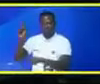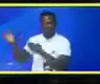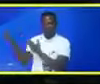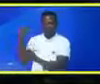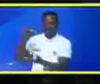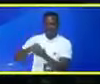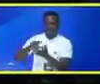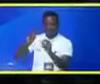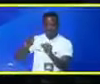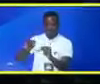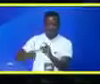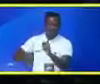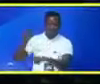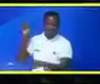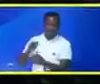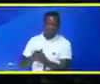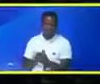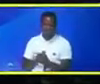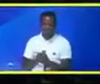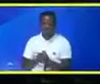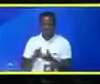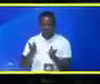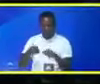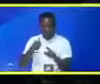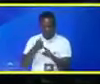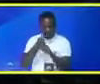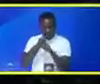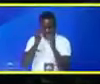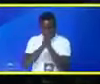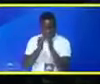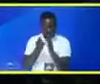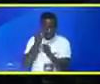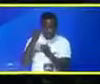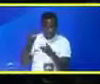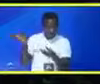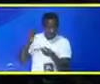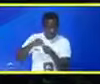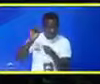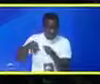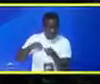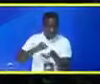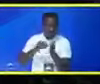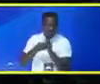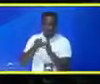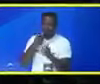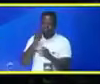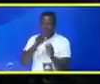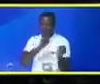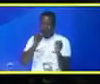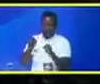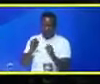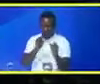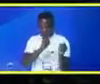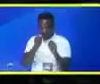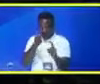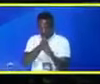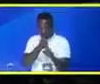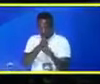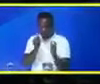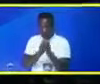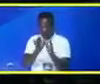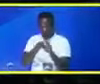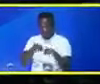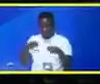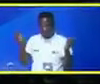go." When we pray with understanding, we command power, even power that opens